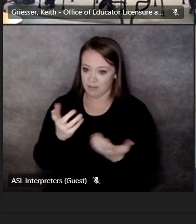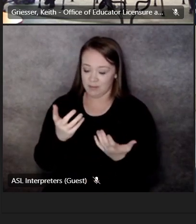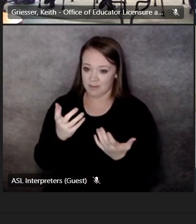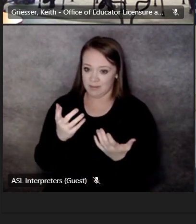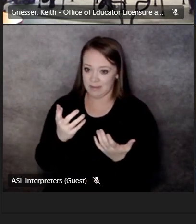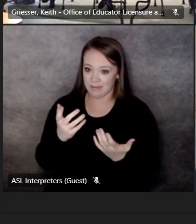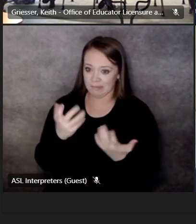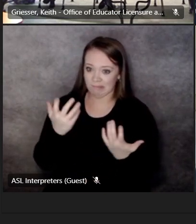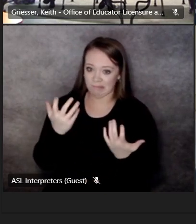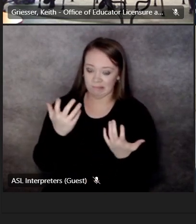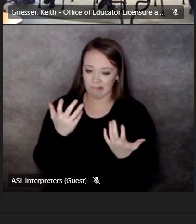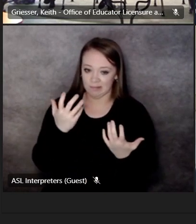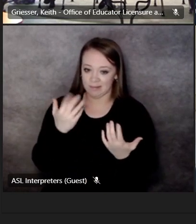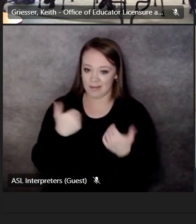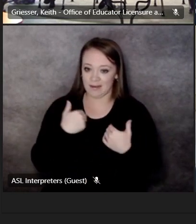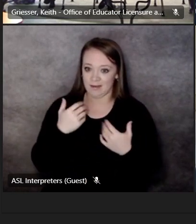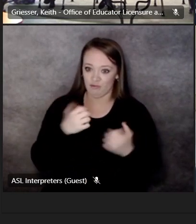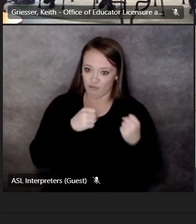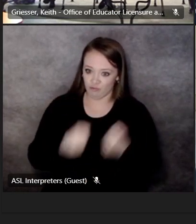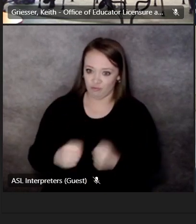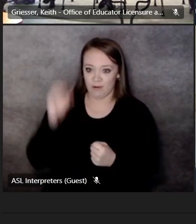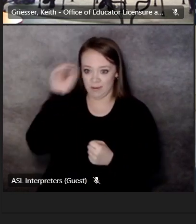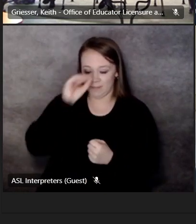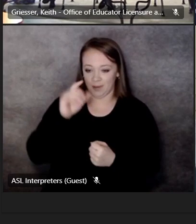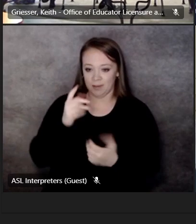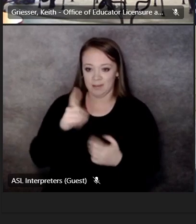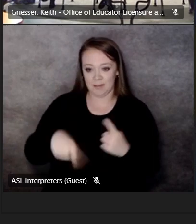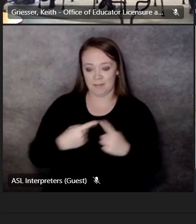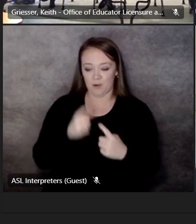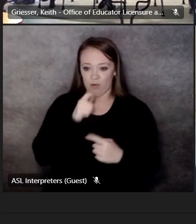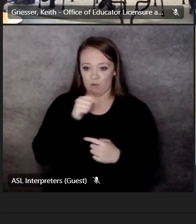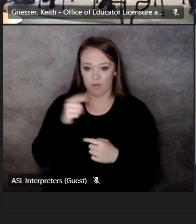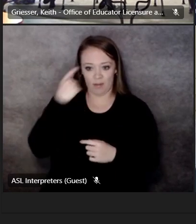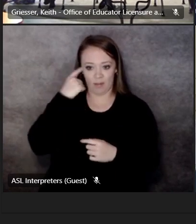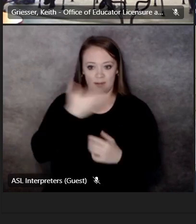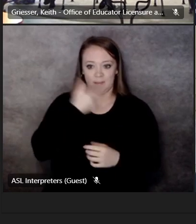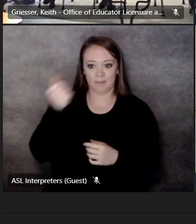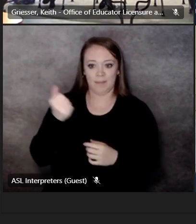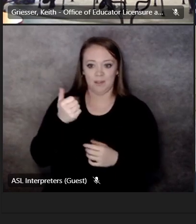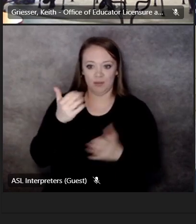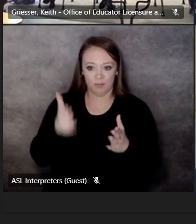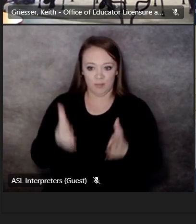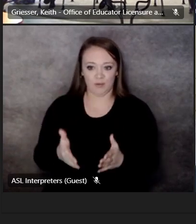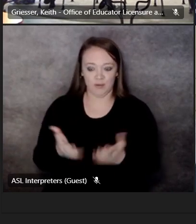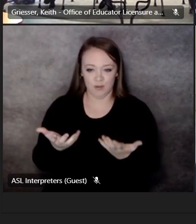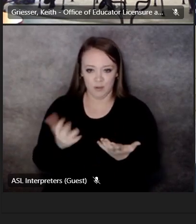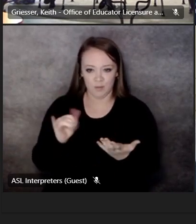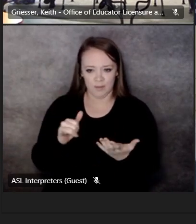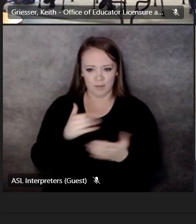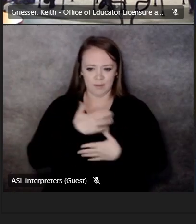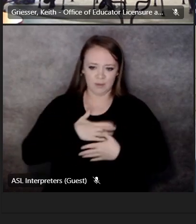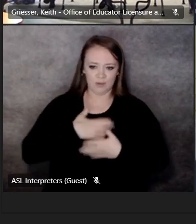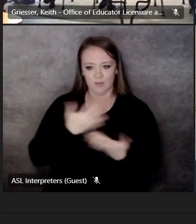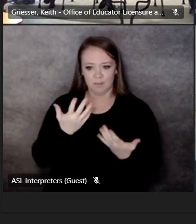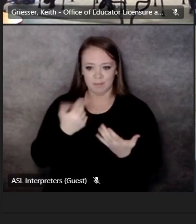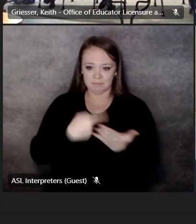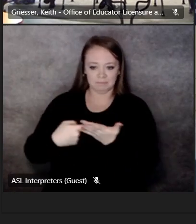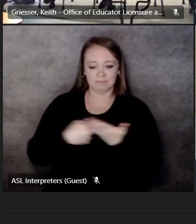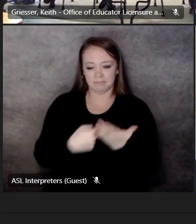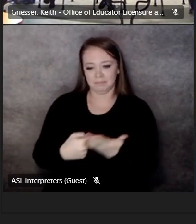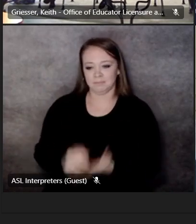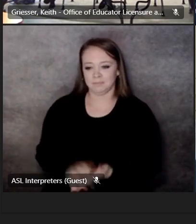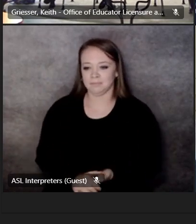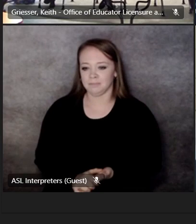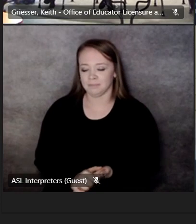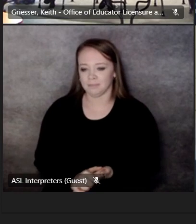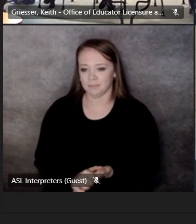had a really rigorous conversation about which candidate to bring forward, which was enjoyable for everyone involved. So highlight